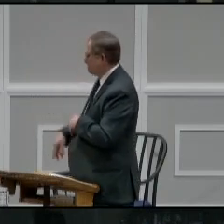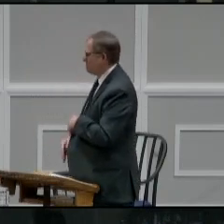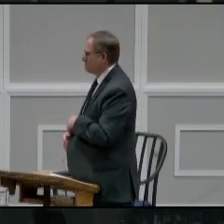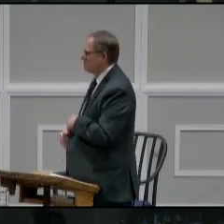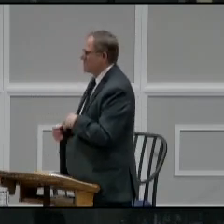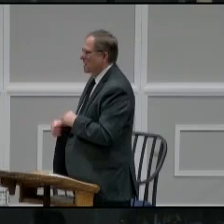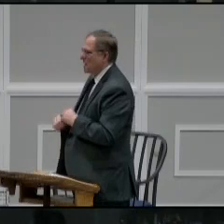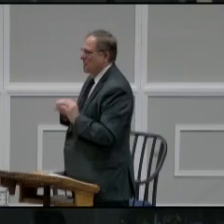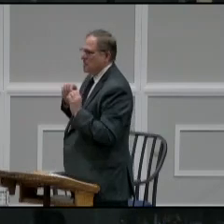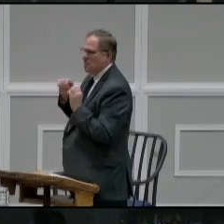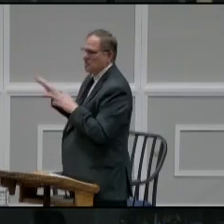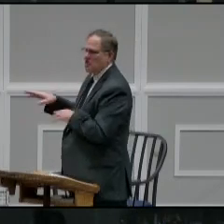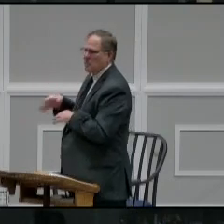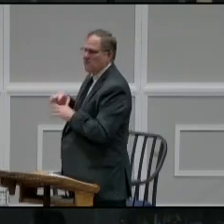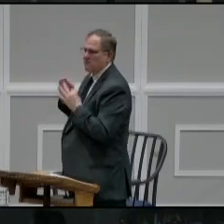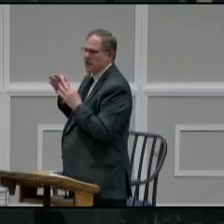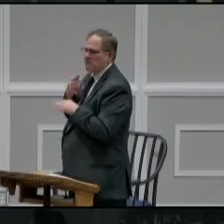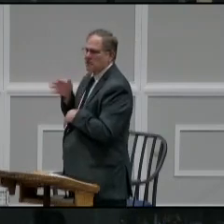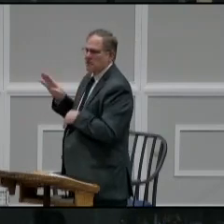we'll throw that to the wind.